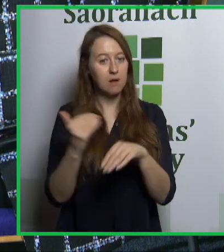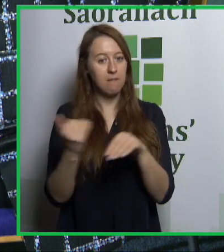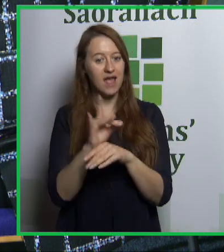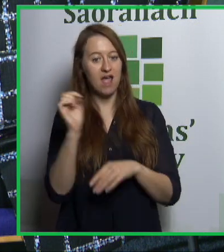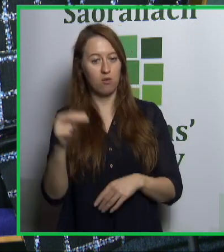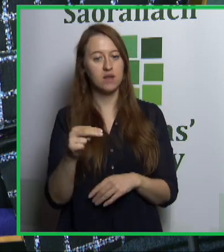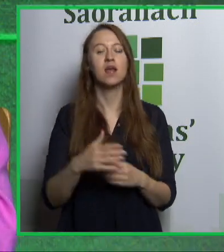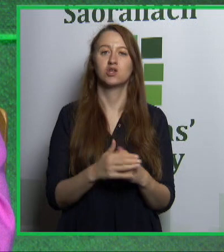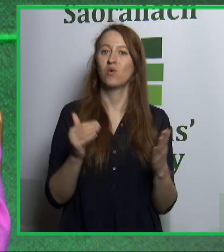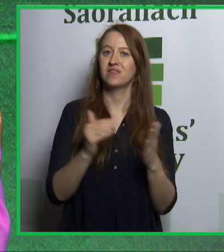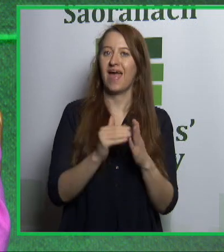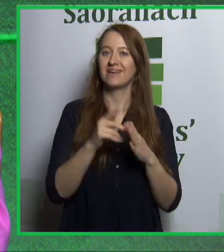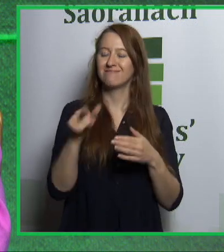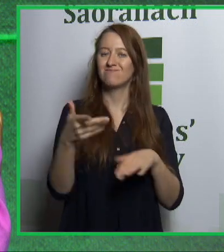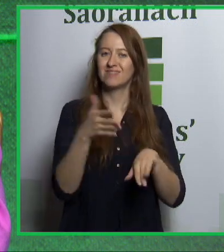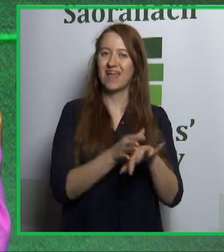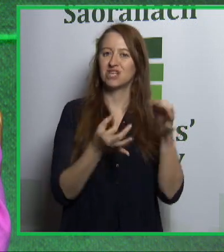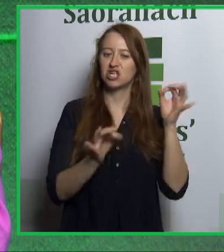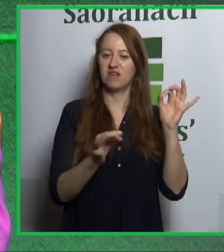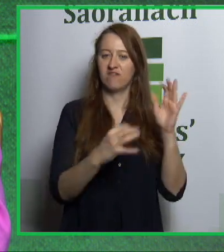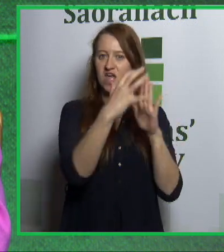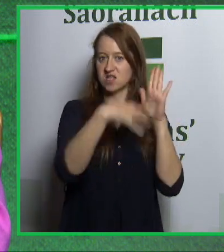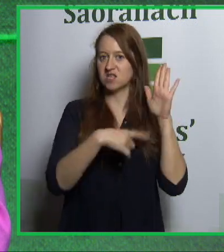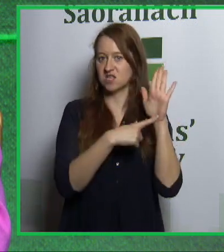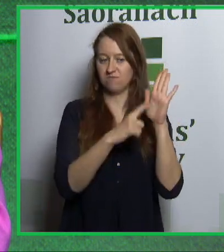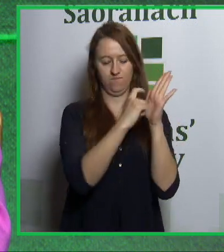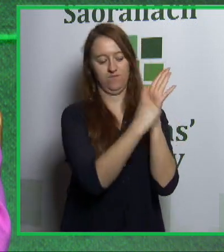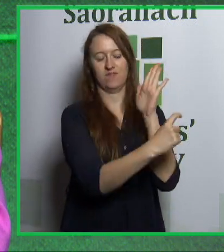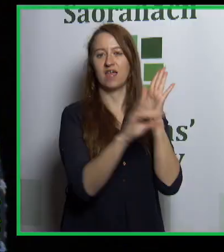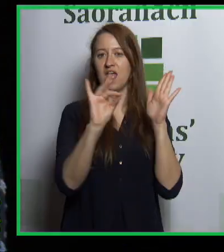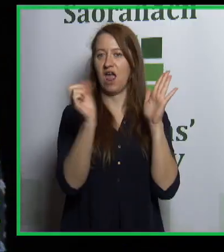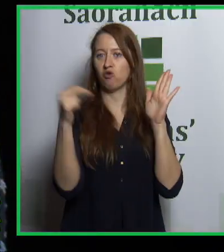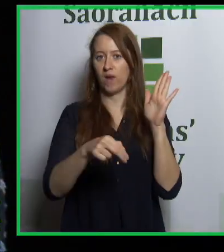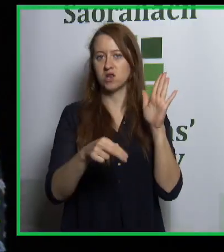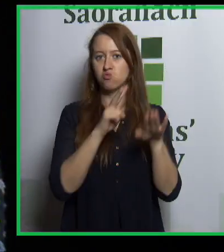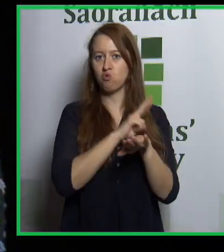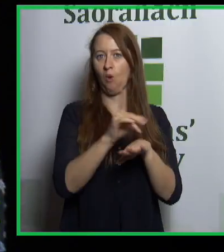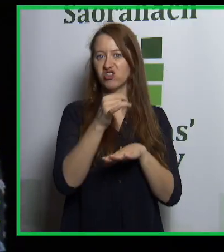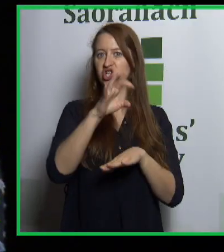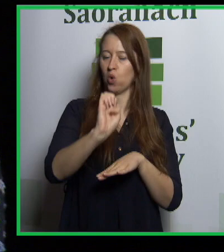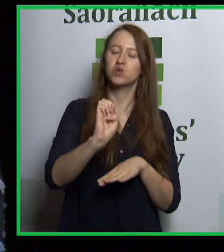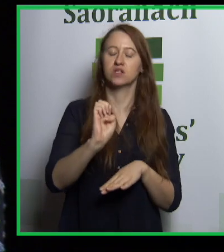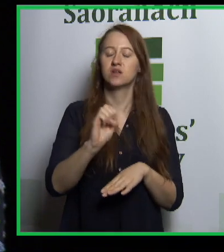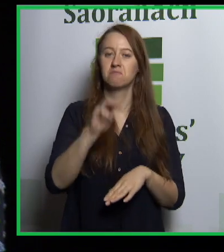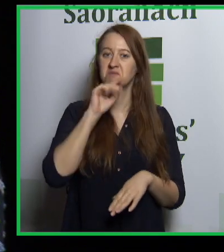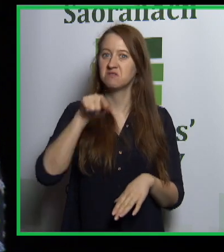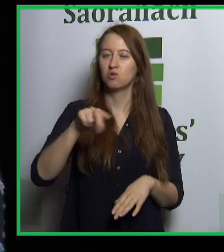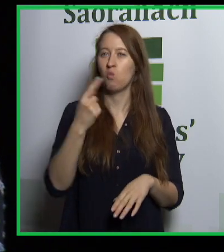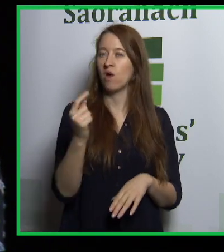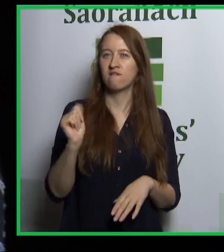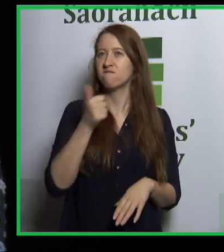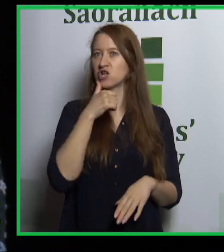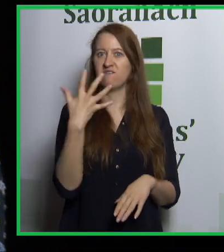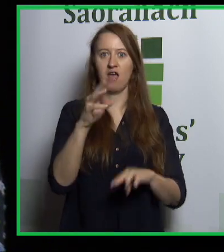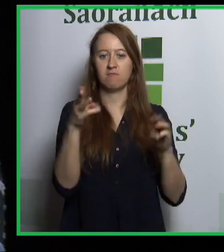overdose was on it, so it was one of the first of the 5, yeah. The impact that had on your life as a young